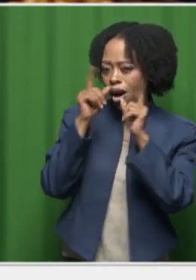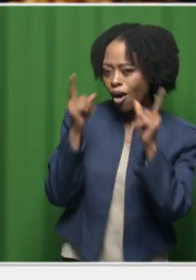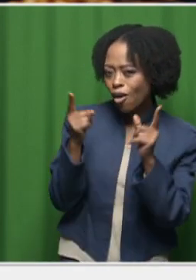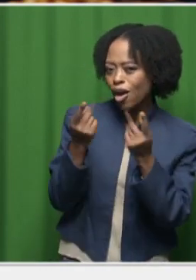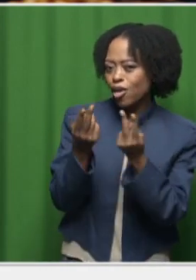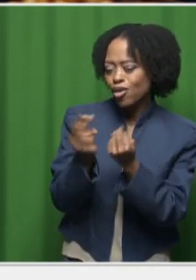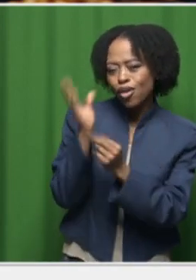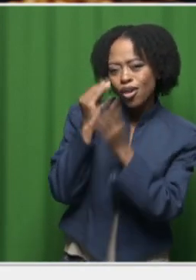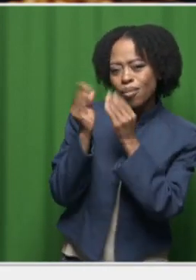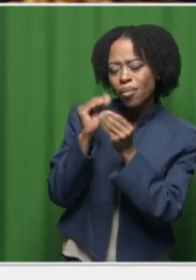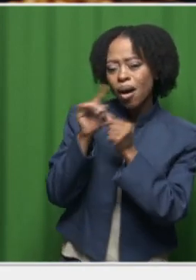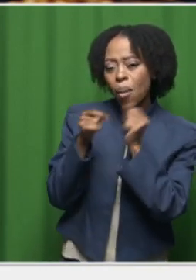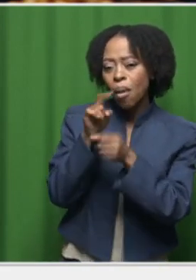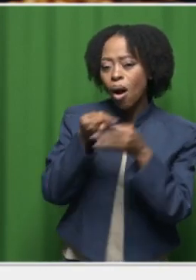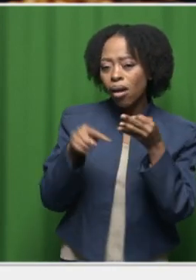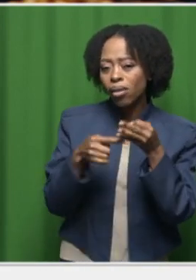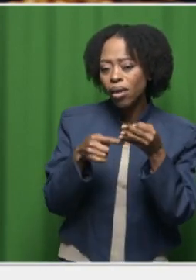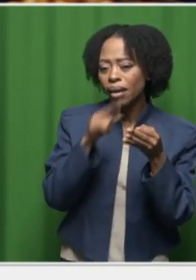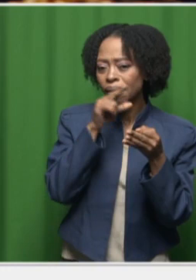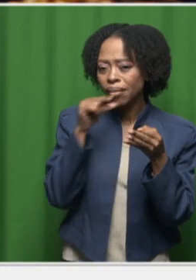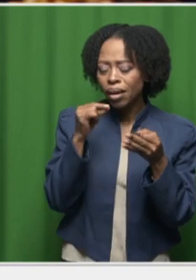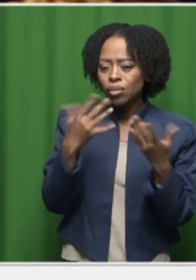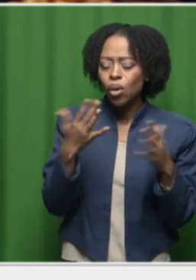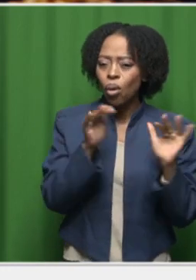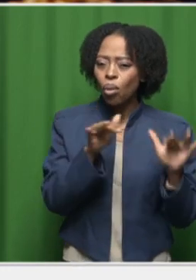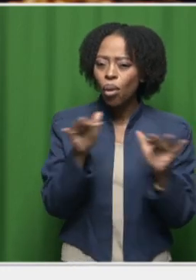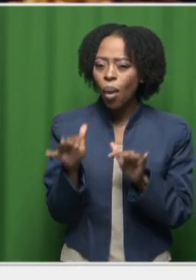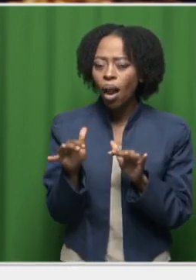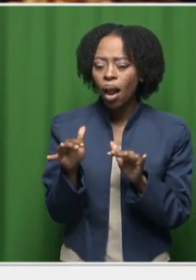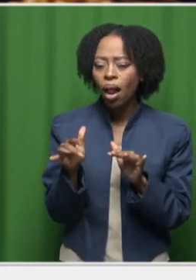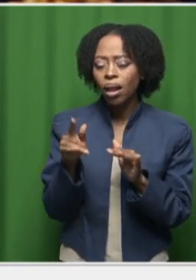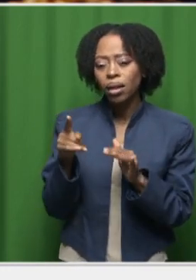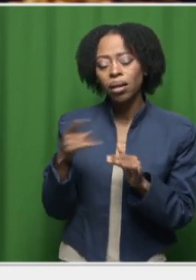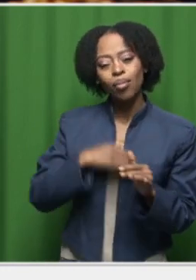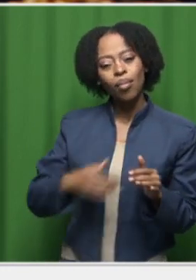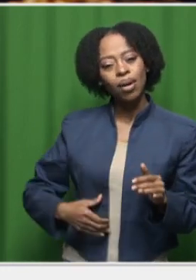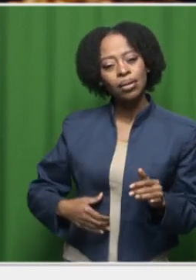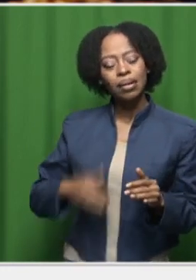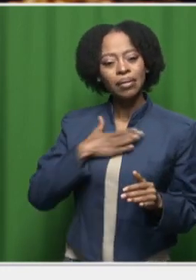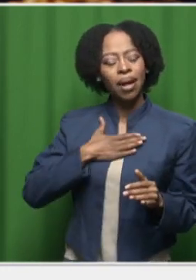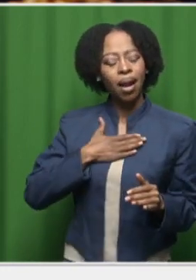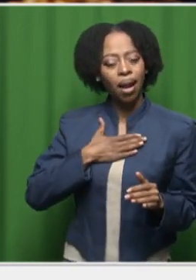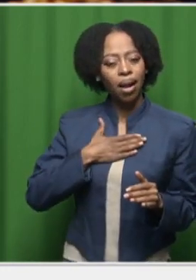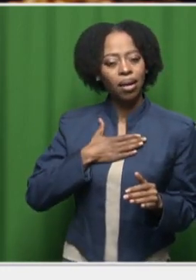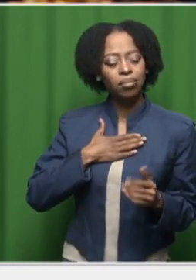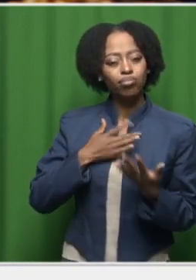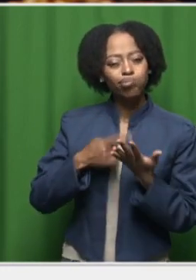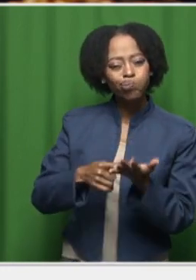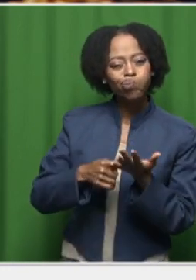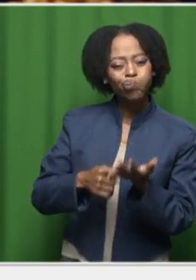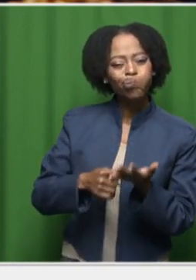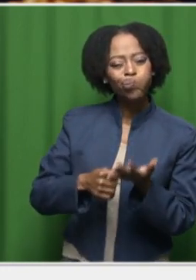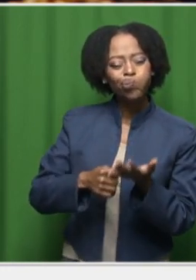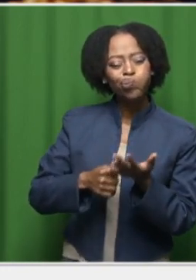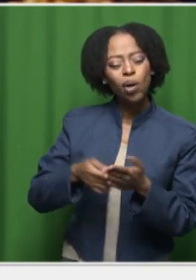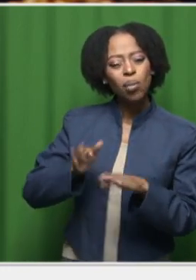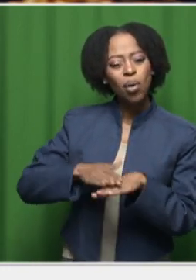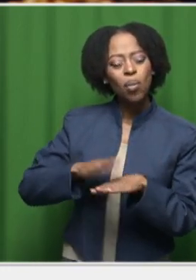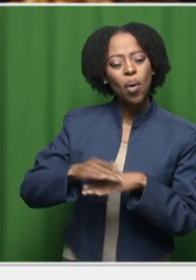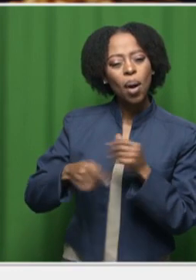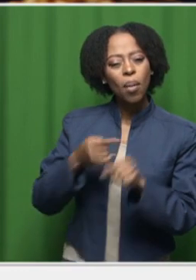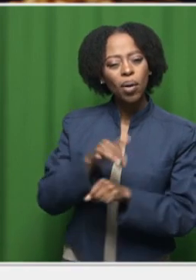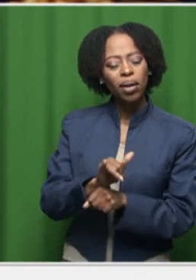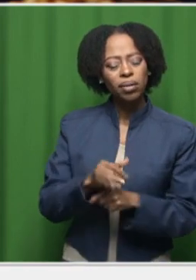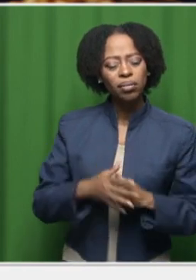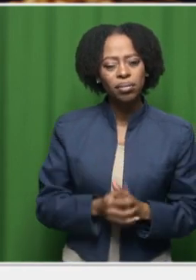the 3 particular names or people that the president seems to be deliberating on still at